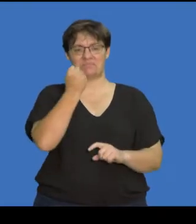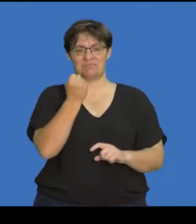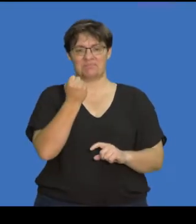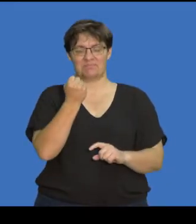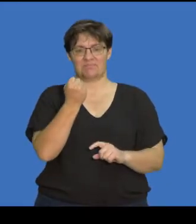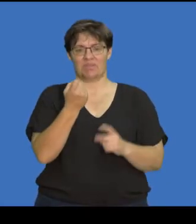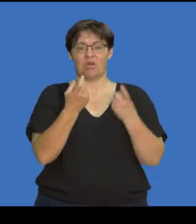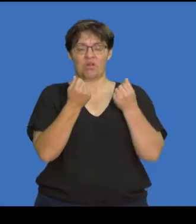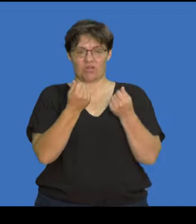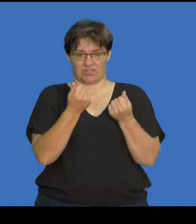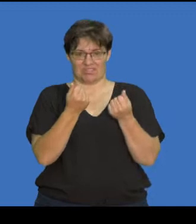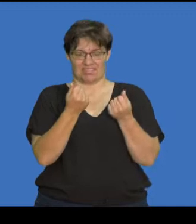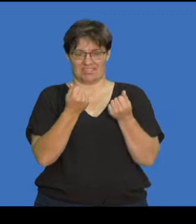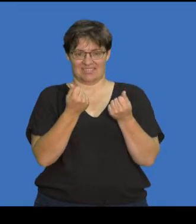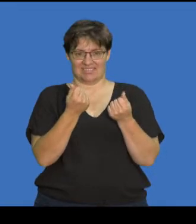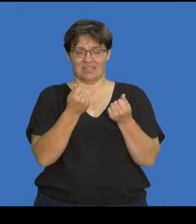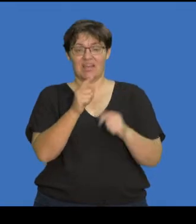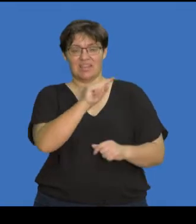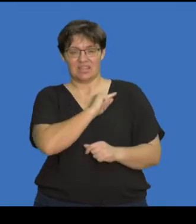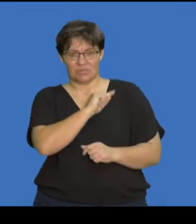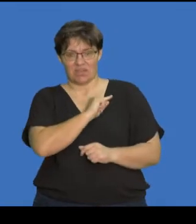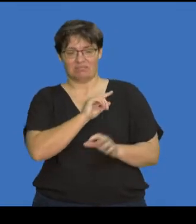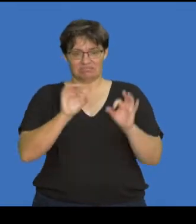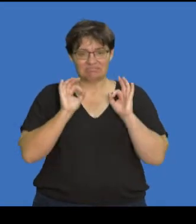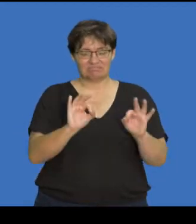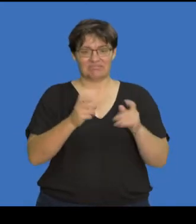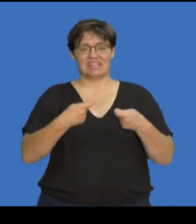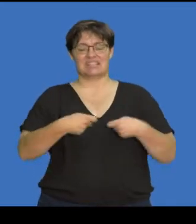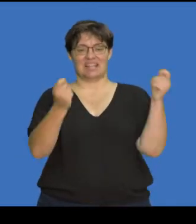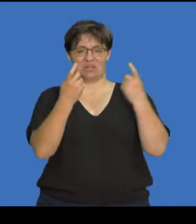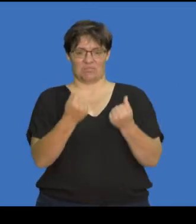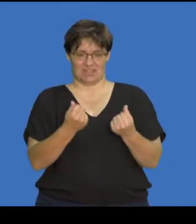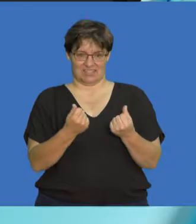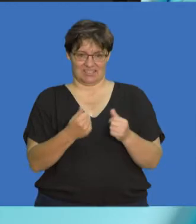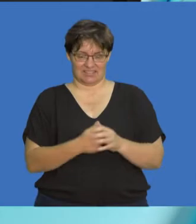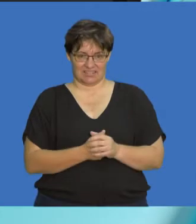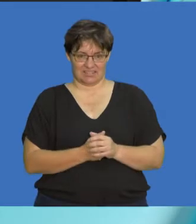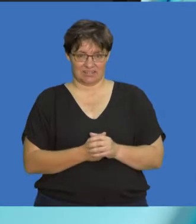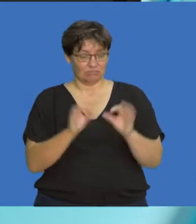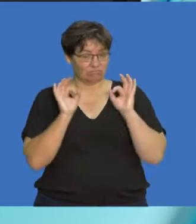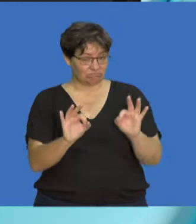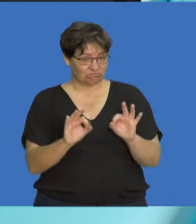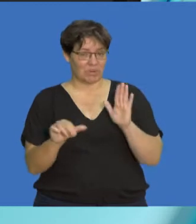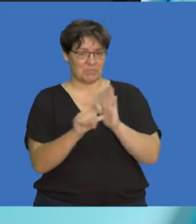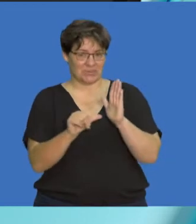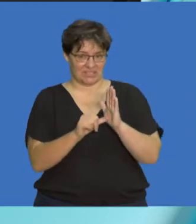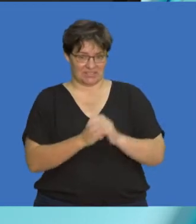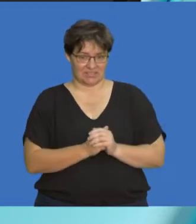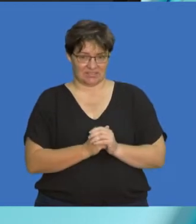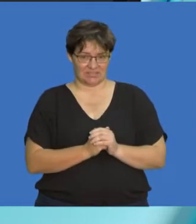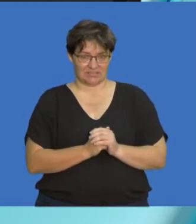correct cost price and therefore the correct selling price as well. Right? Important.